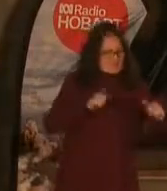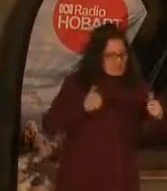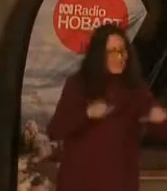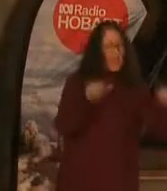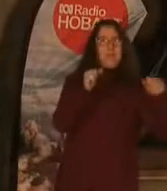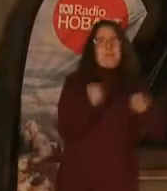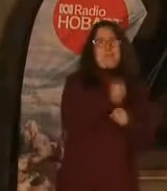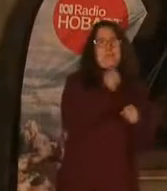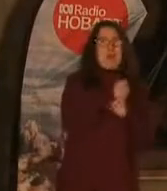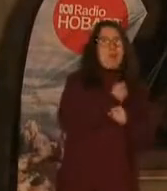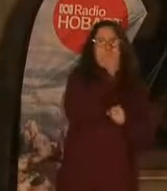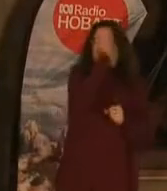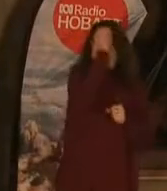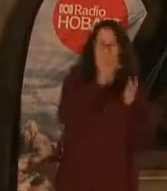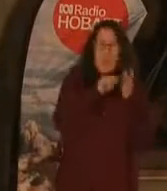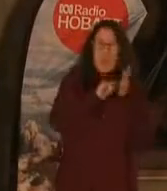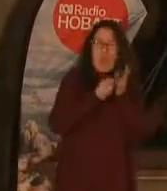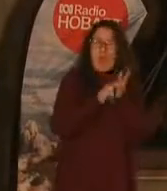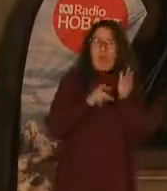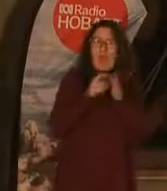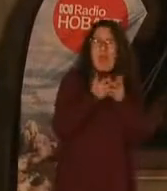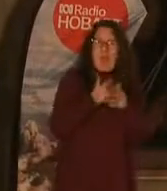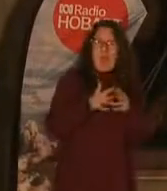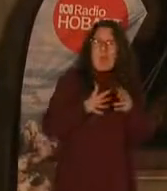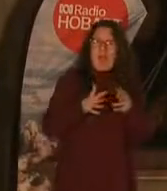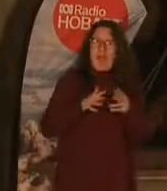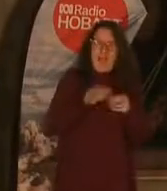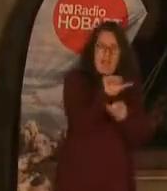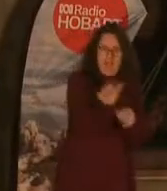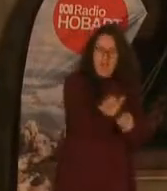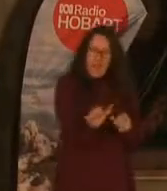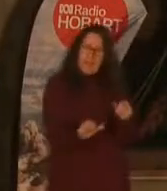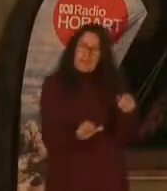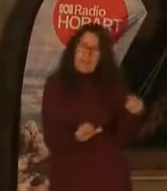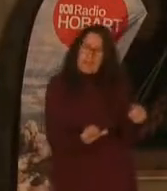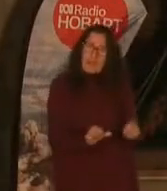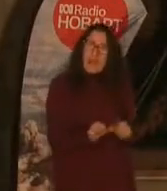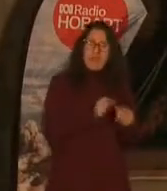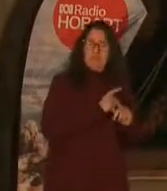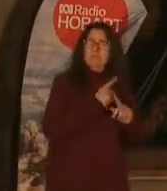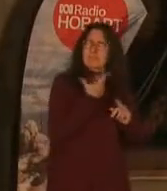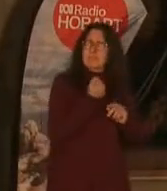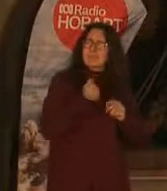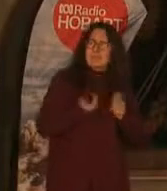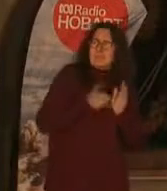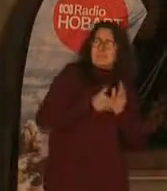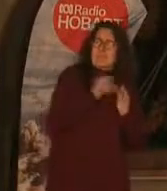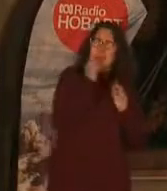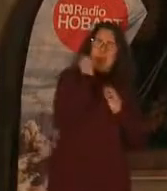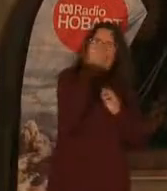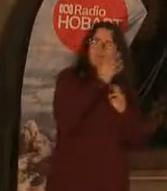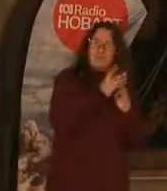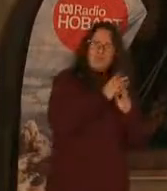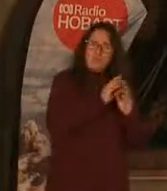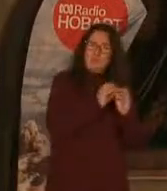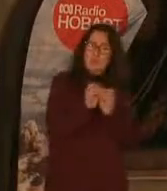islands were cut by Moyini and Rumitina. So that is our deep